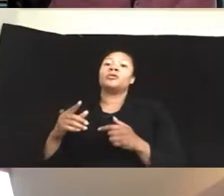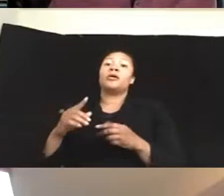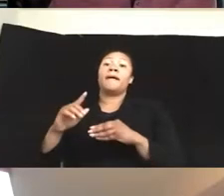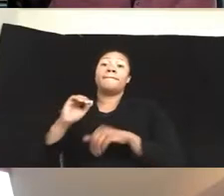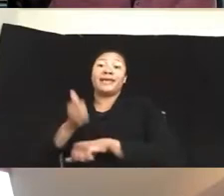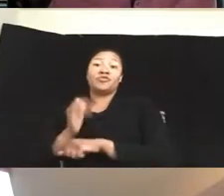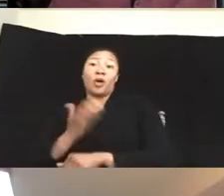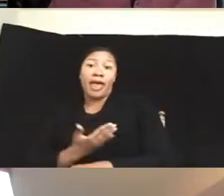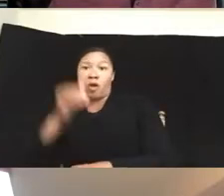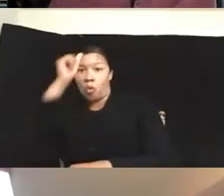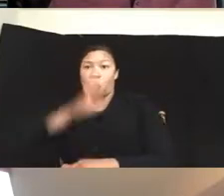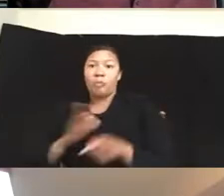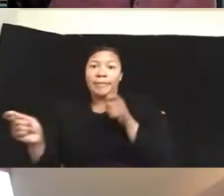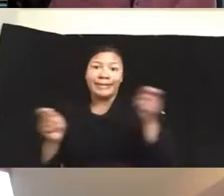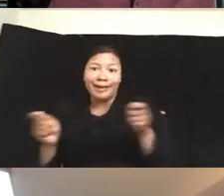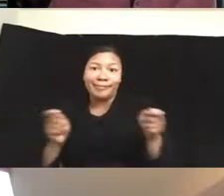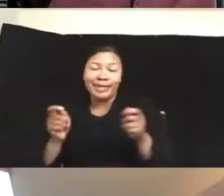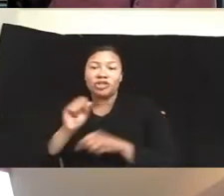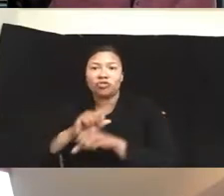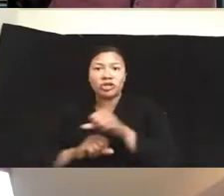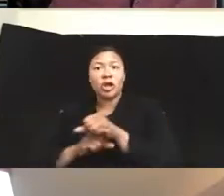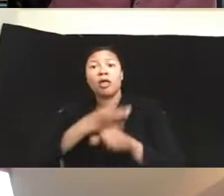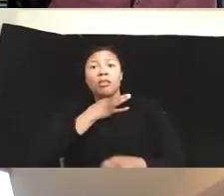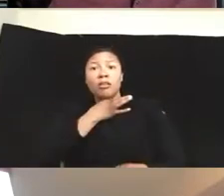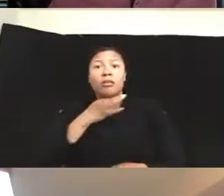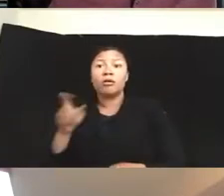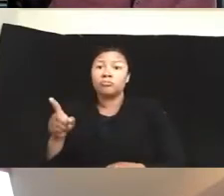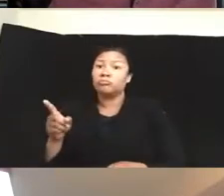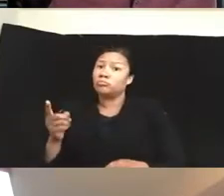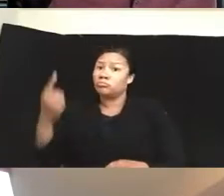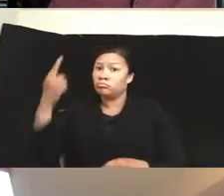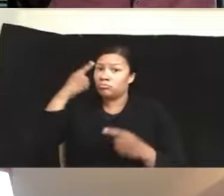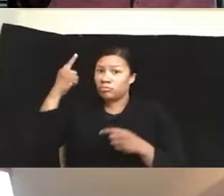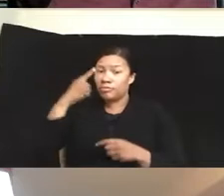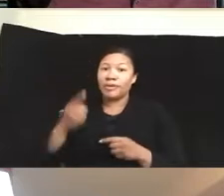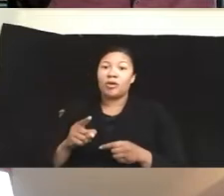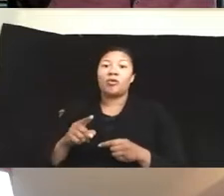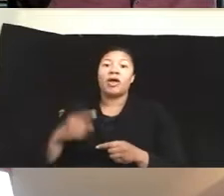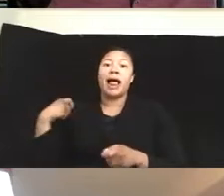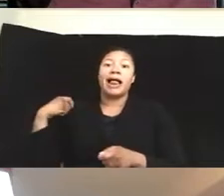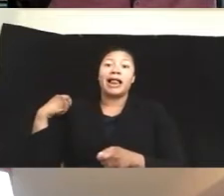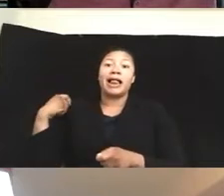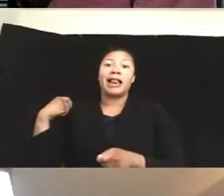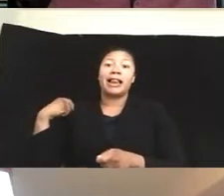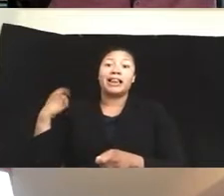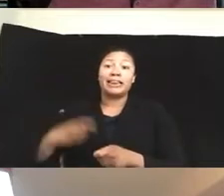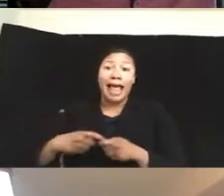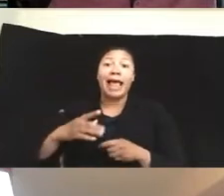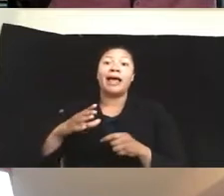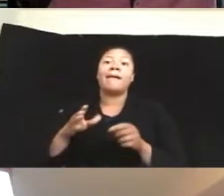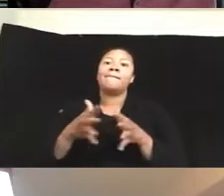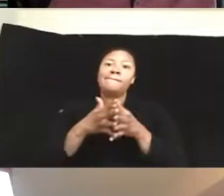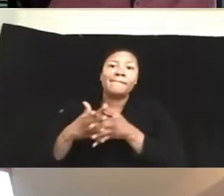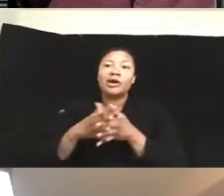are interrelationships with AU, Center for Latino and Latin American Latino Studies Center, and their Latin American research, and secondly,